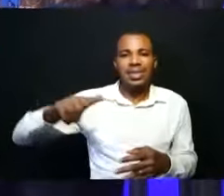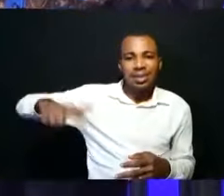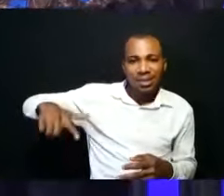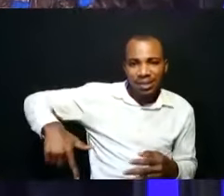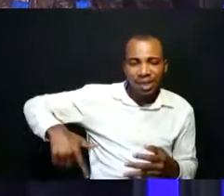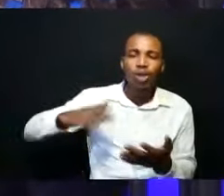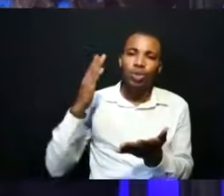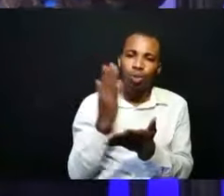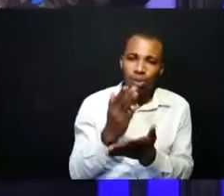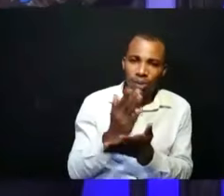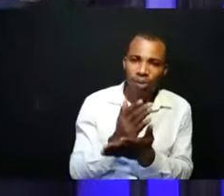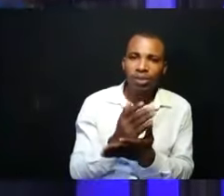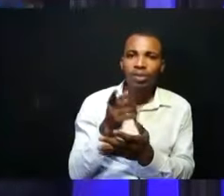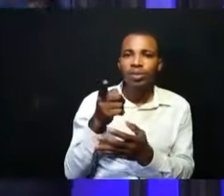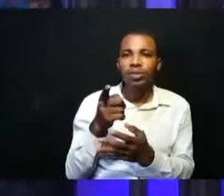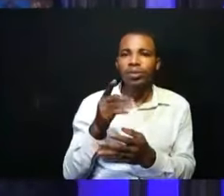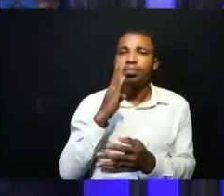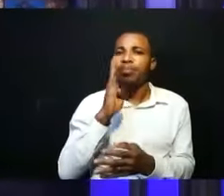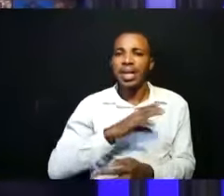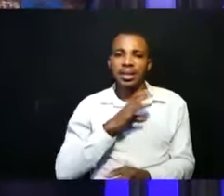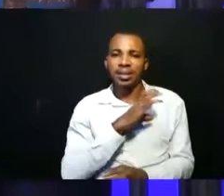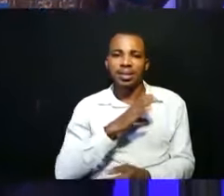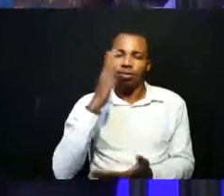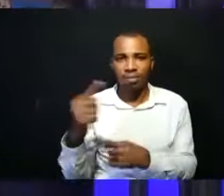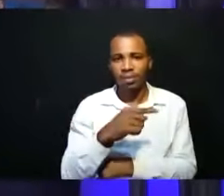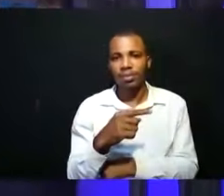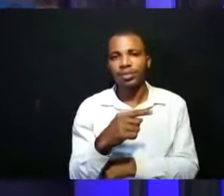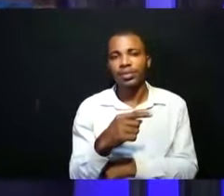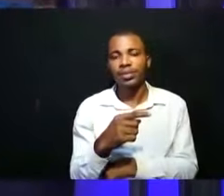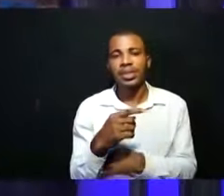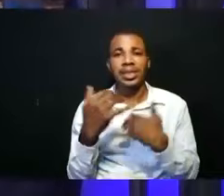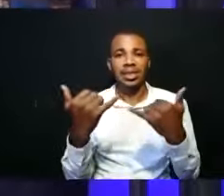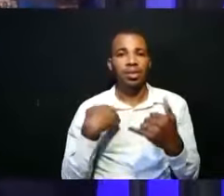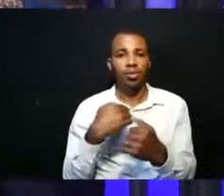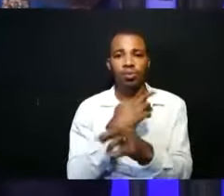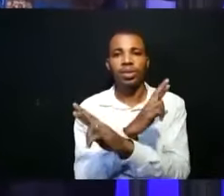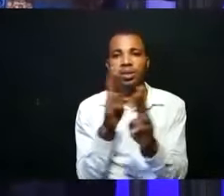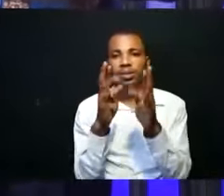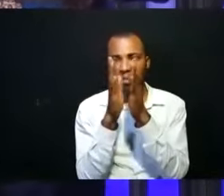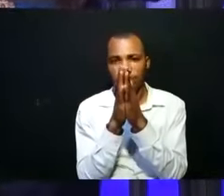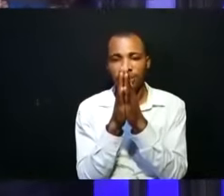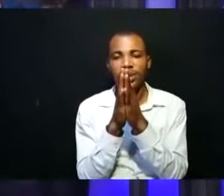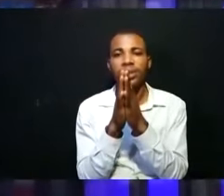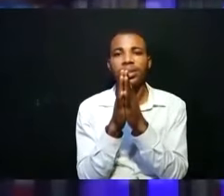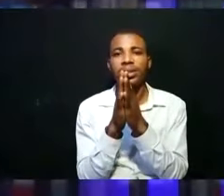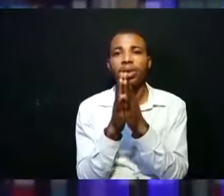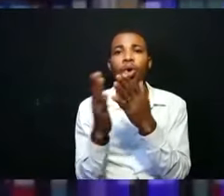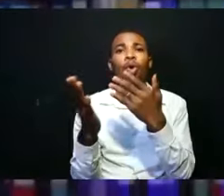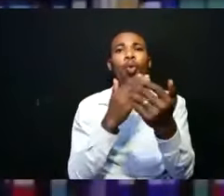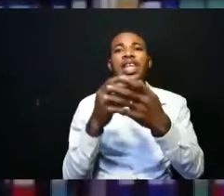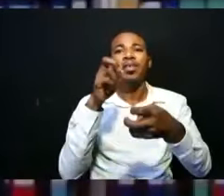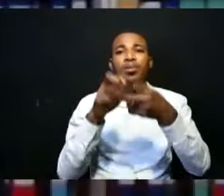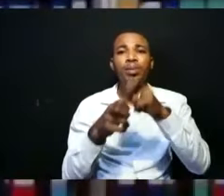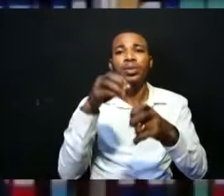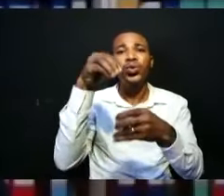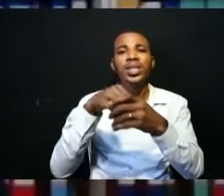today? What do you have to tackle today? You can't just be in this rotten marriage and not doing anything about